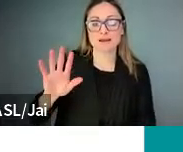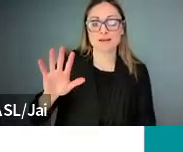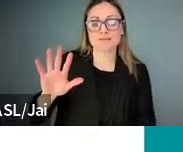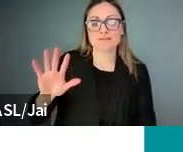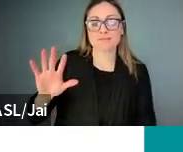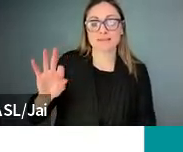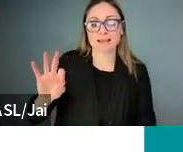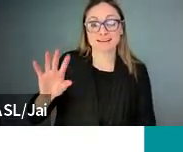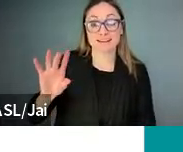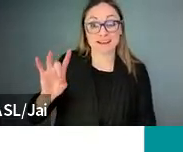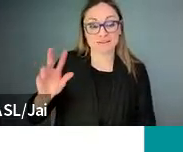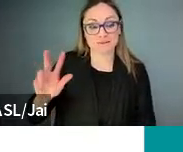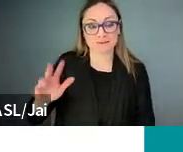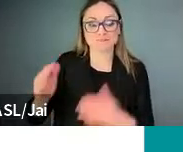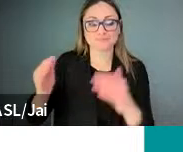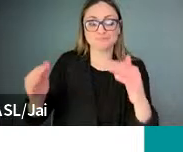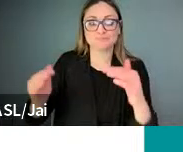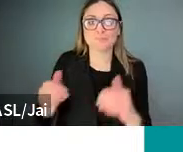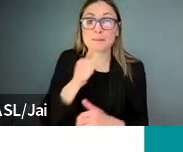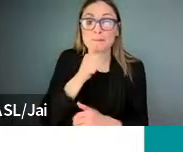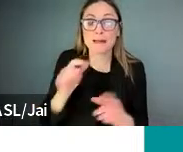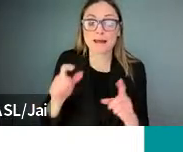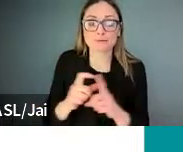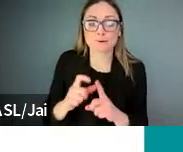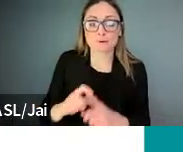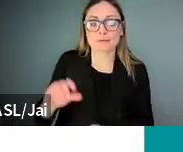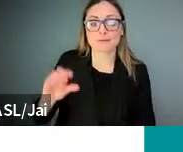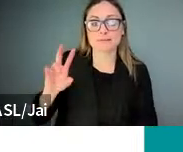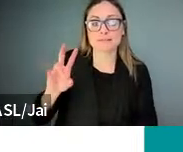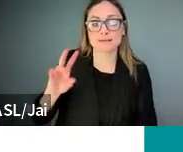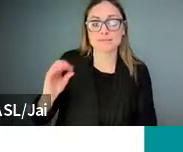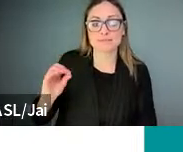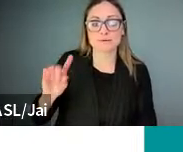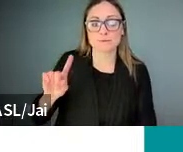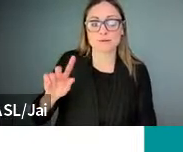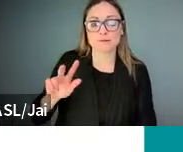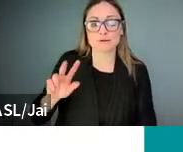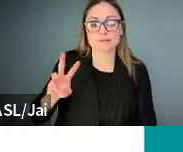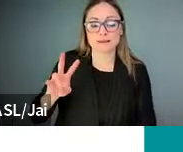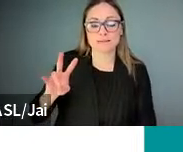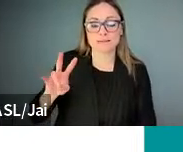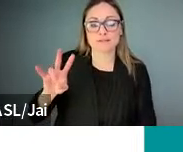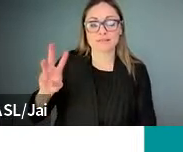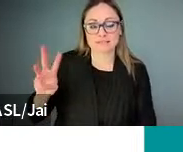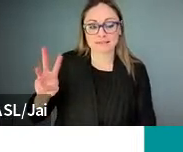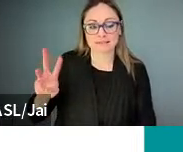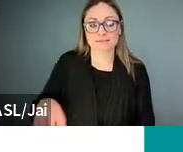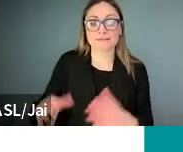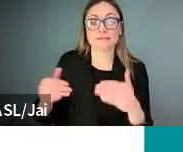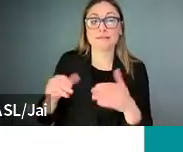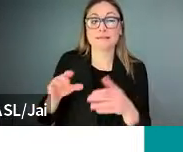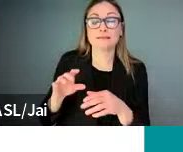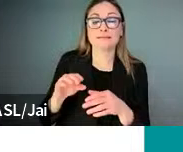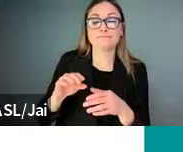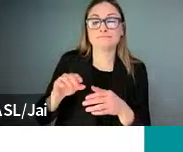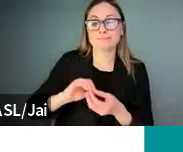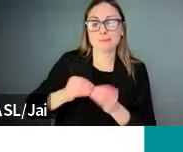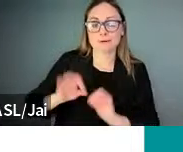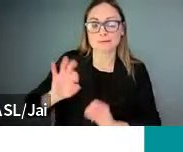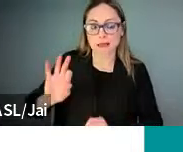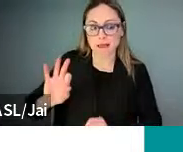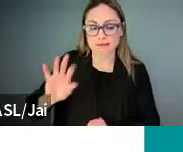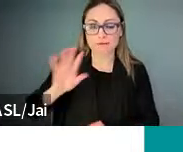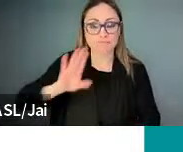701376. Dial *9 to raise your hand, dial *6 to unmute yourself. The facilitator will call